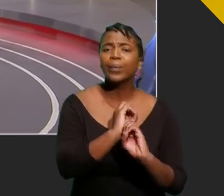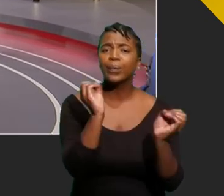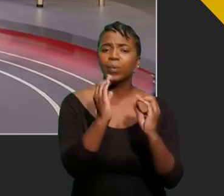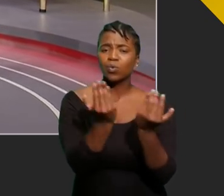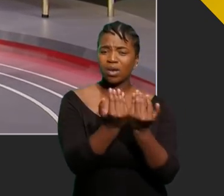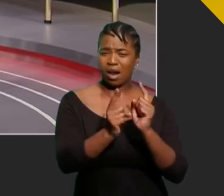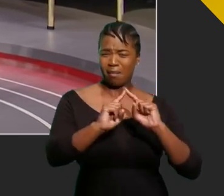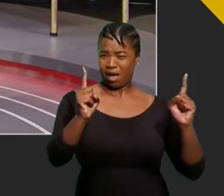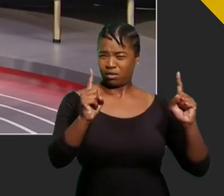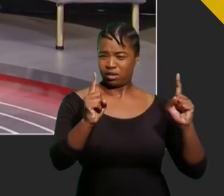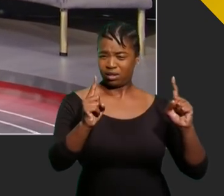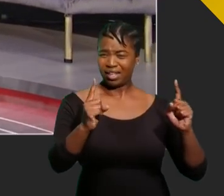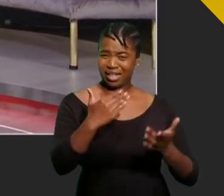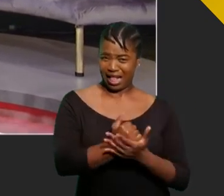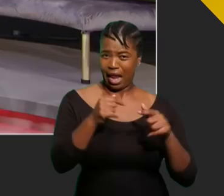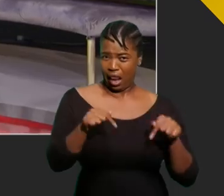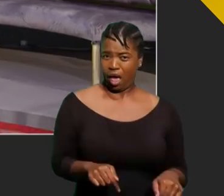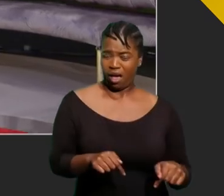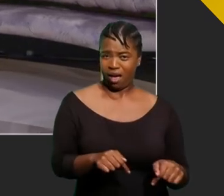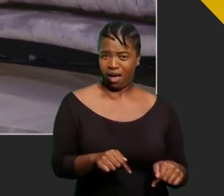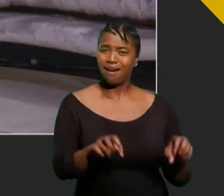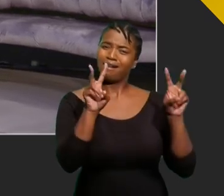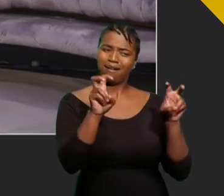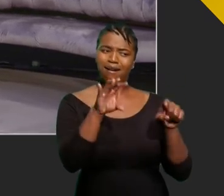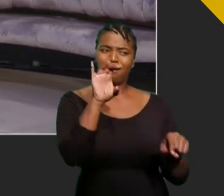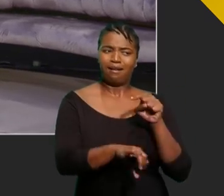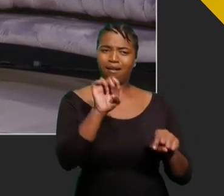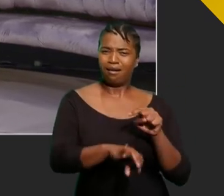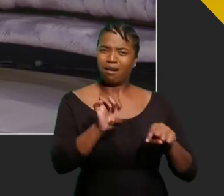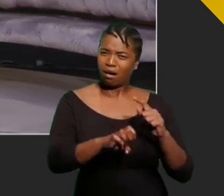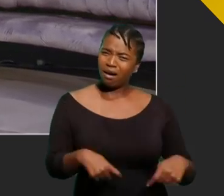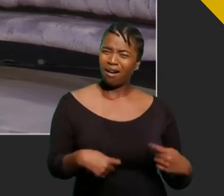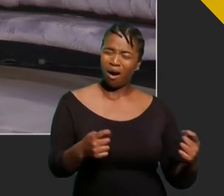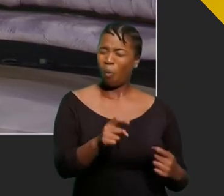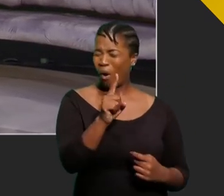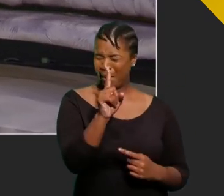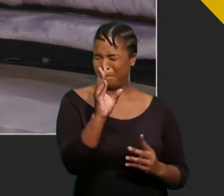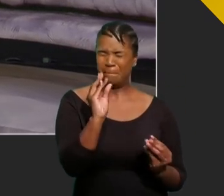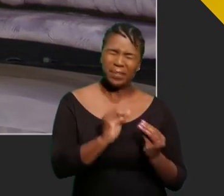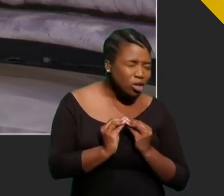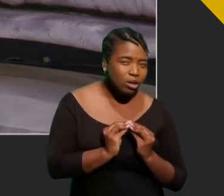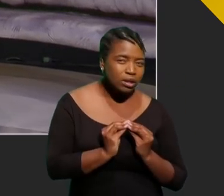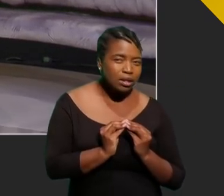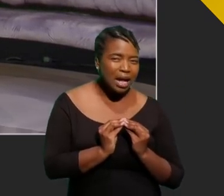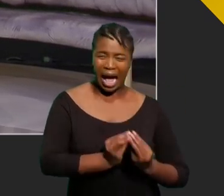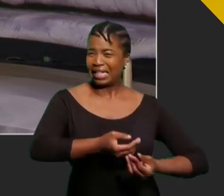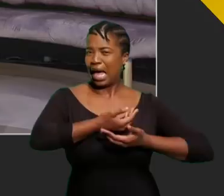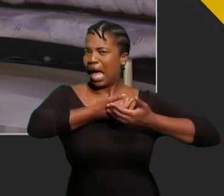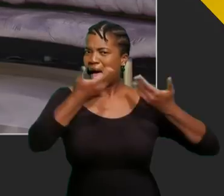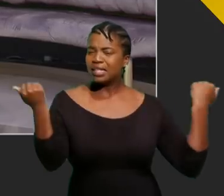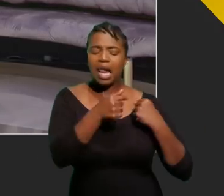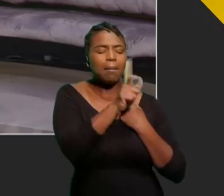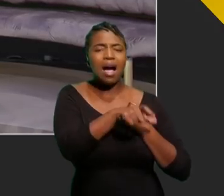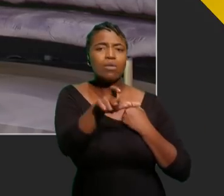Yet we're sitting here with a fact-finding exercise that's going to cost the country 1 billion rand, and we don't even know if those